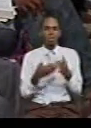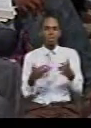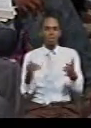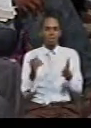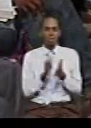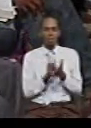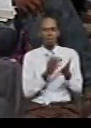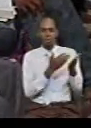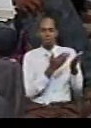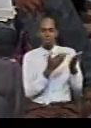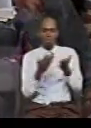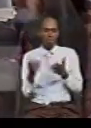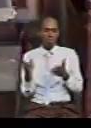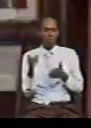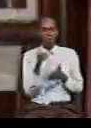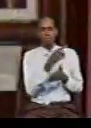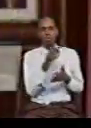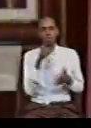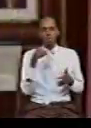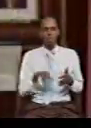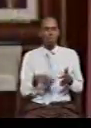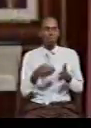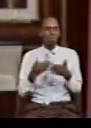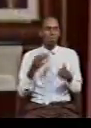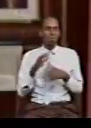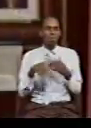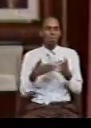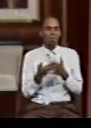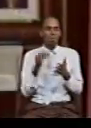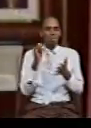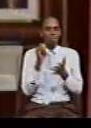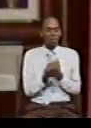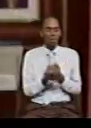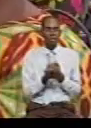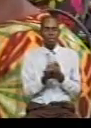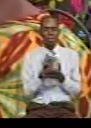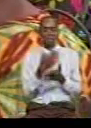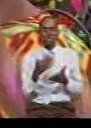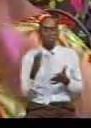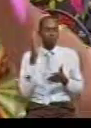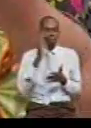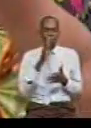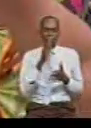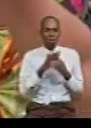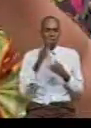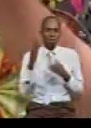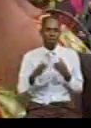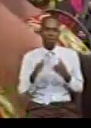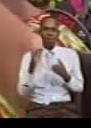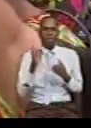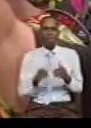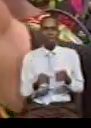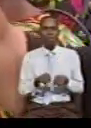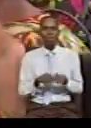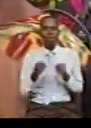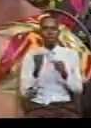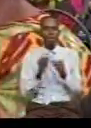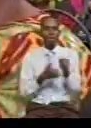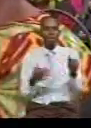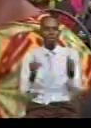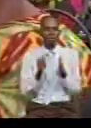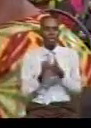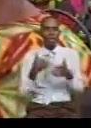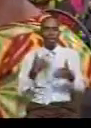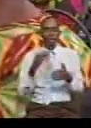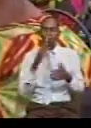the time of prayer, all those cords, they'll be totally broken. Everything that have been pulling you